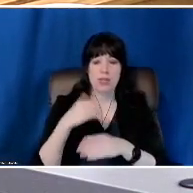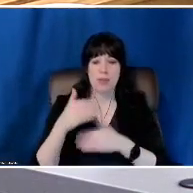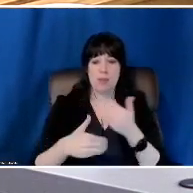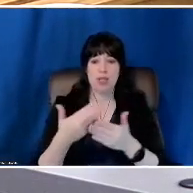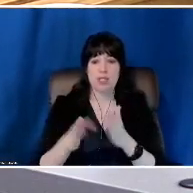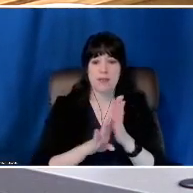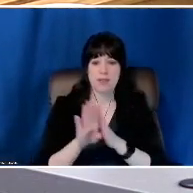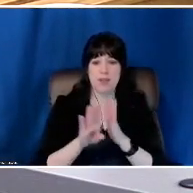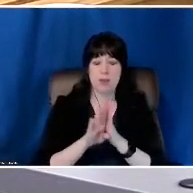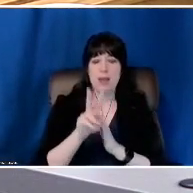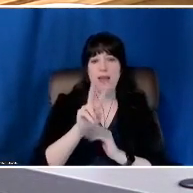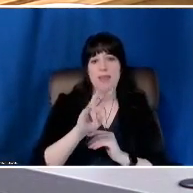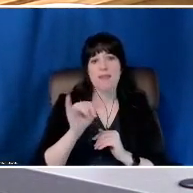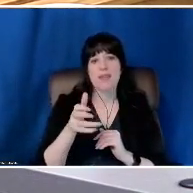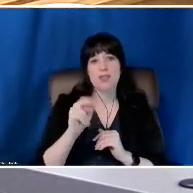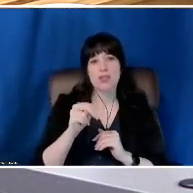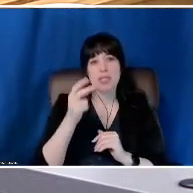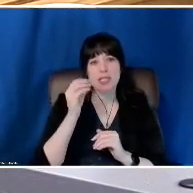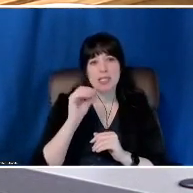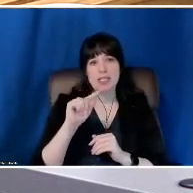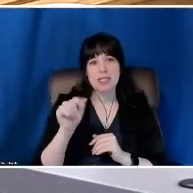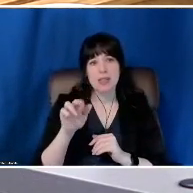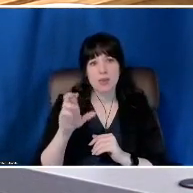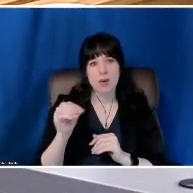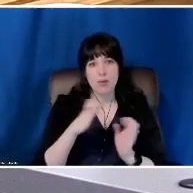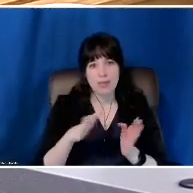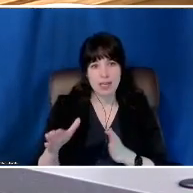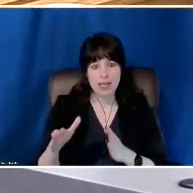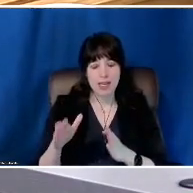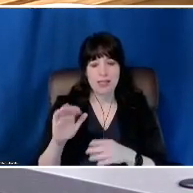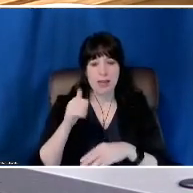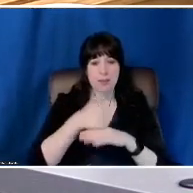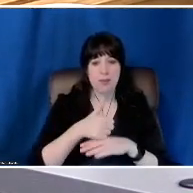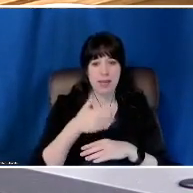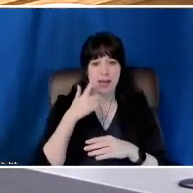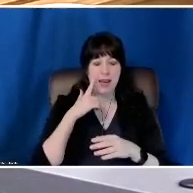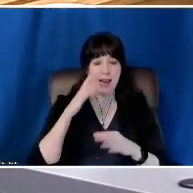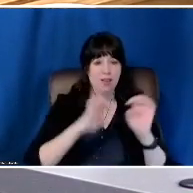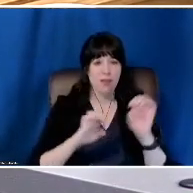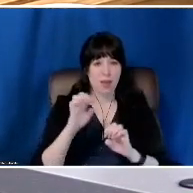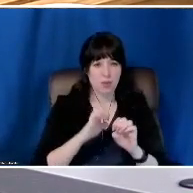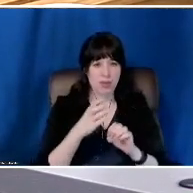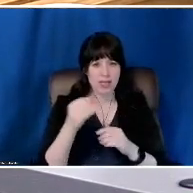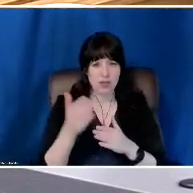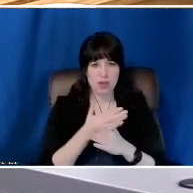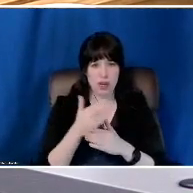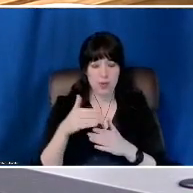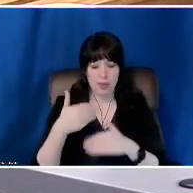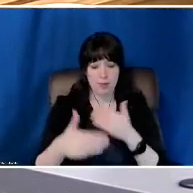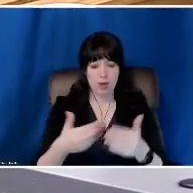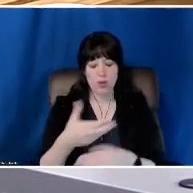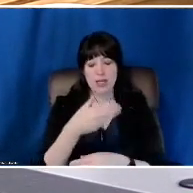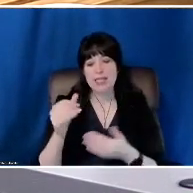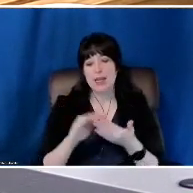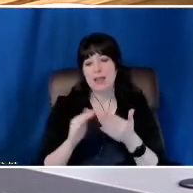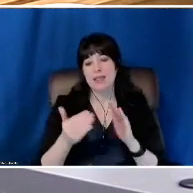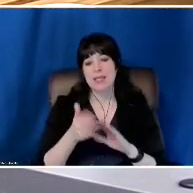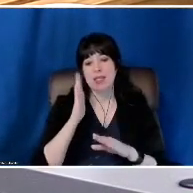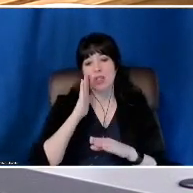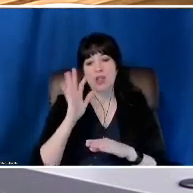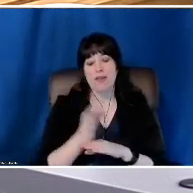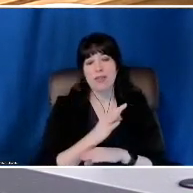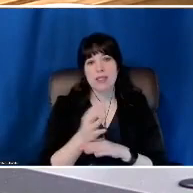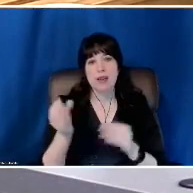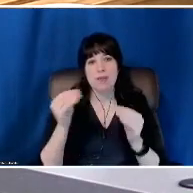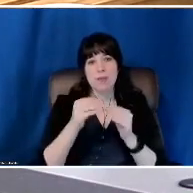developing the Vision Zero plan, implementing it, and evaluating and sharing the progress. And the city shall facilitate broader community